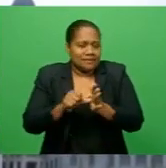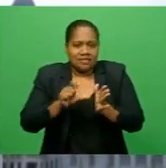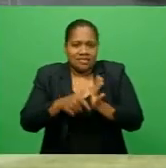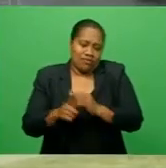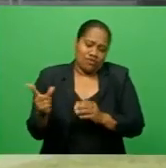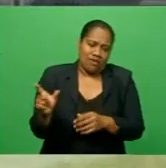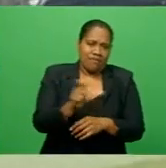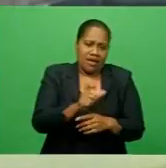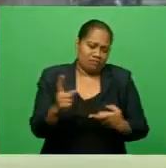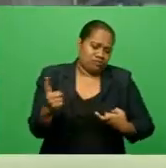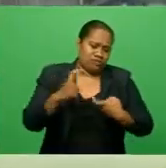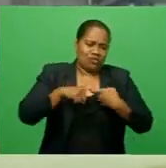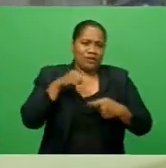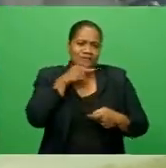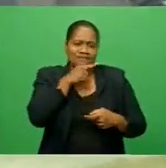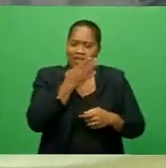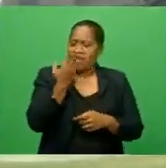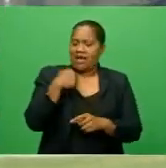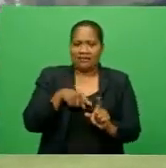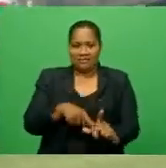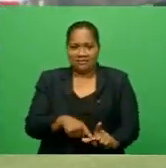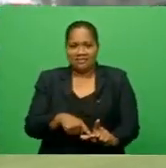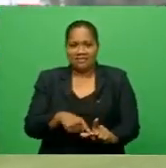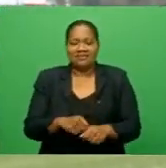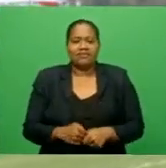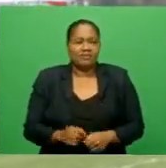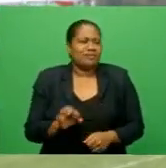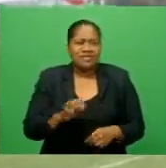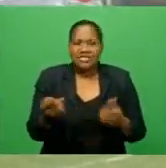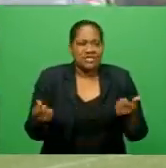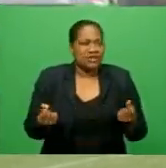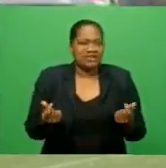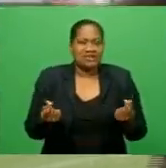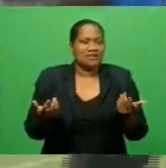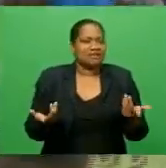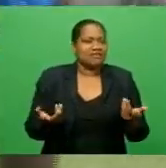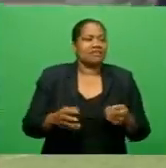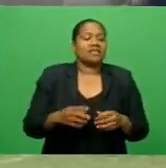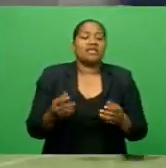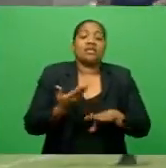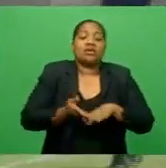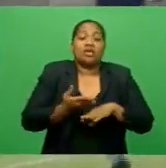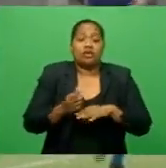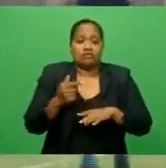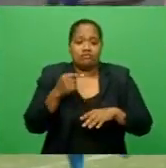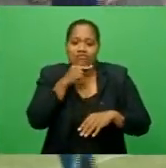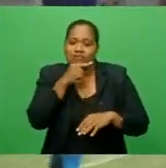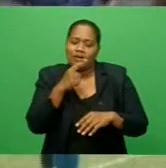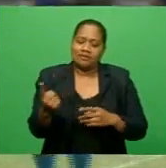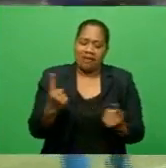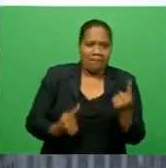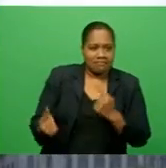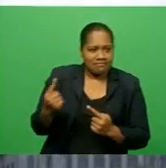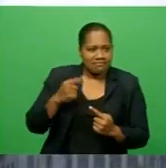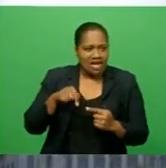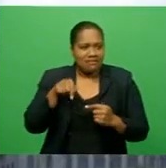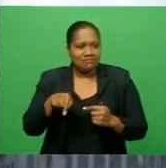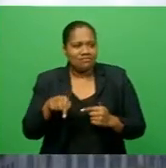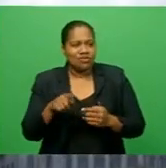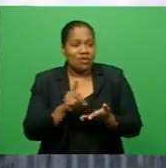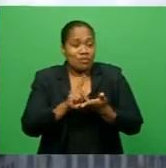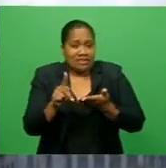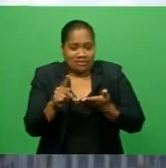year. And it's not easy. There's a lot of new boys coming into the position that we